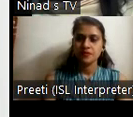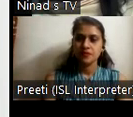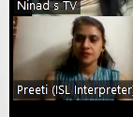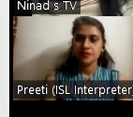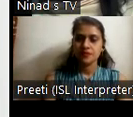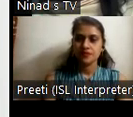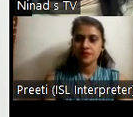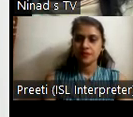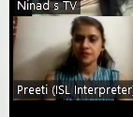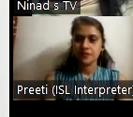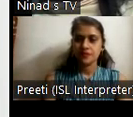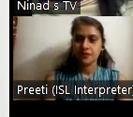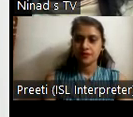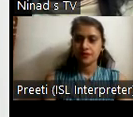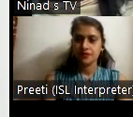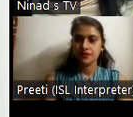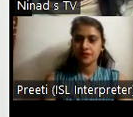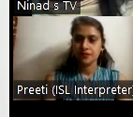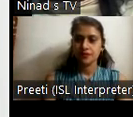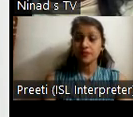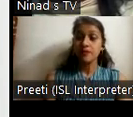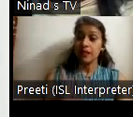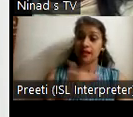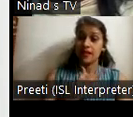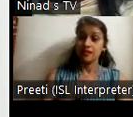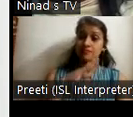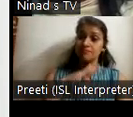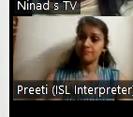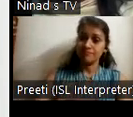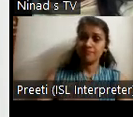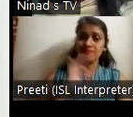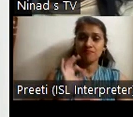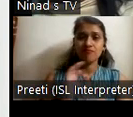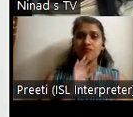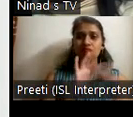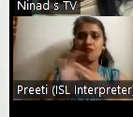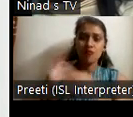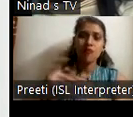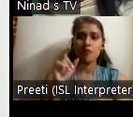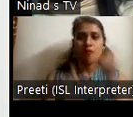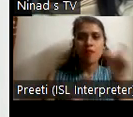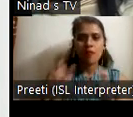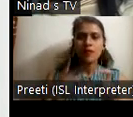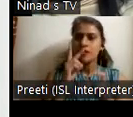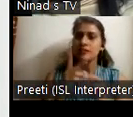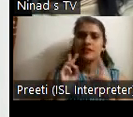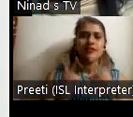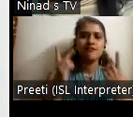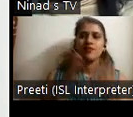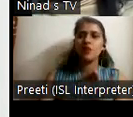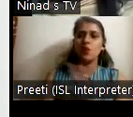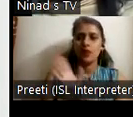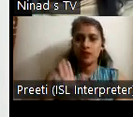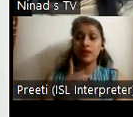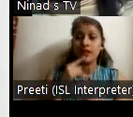you are being humble to everyone. So which is not very tough, which is not very difficult. So if you want to